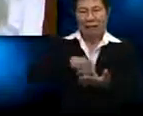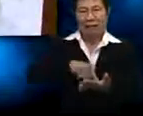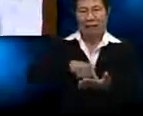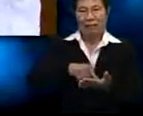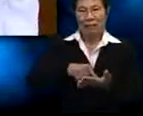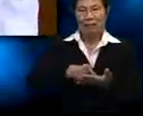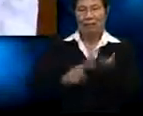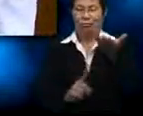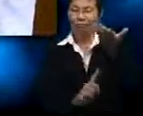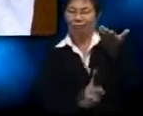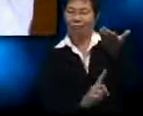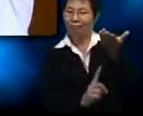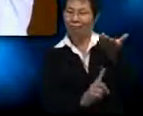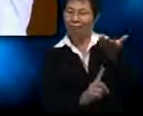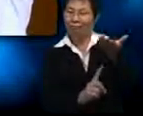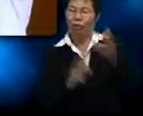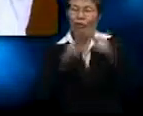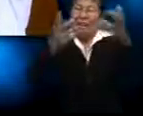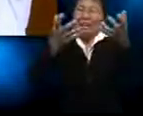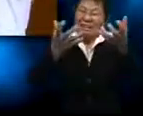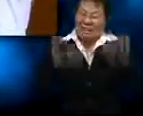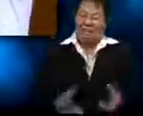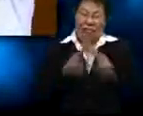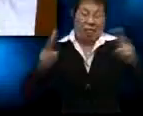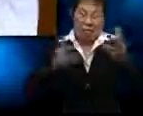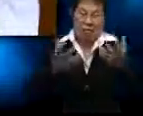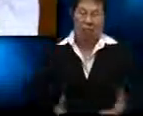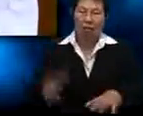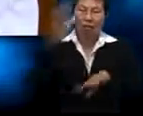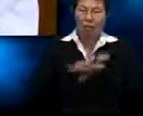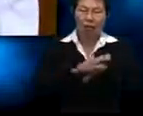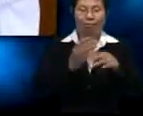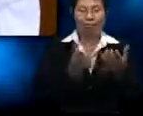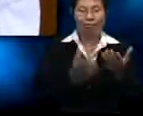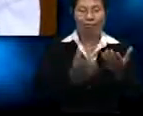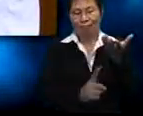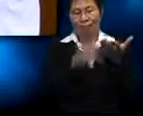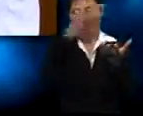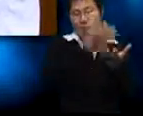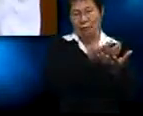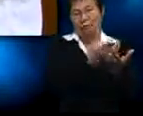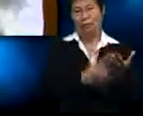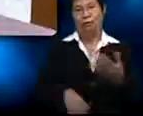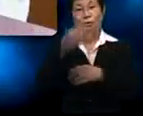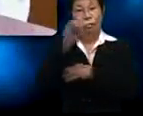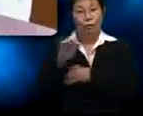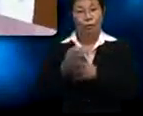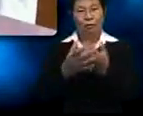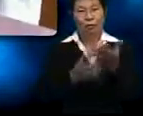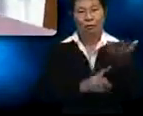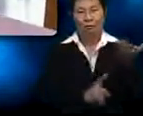weighing machine with a very heavy weight on it. So, does it read the